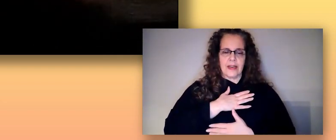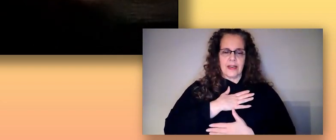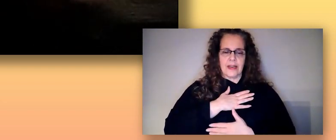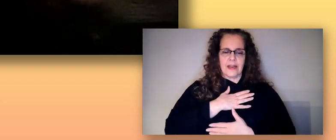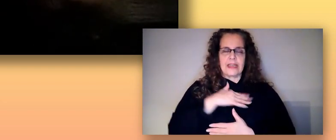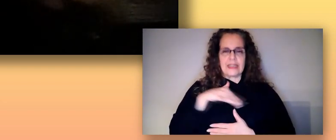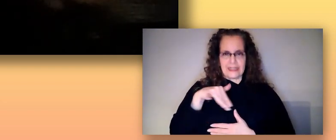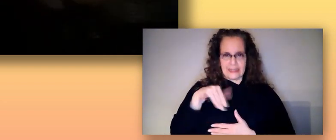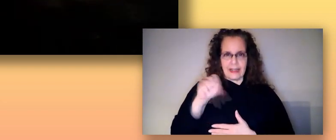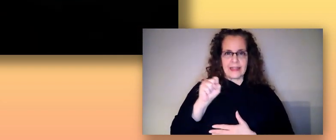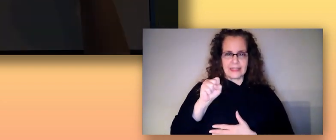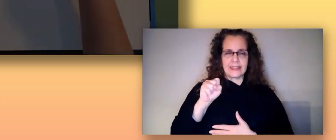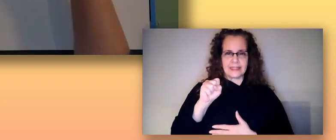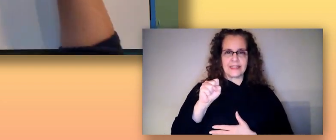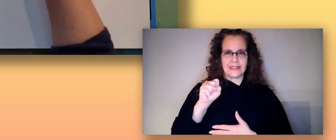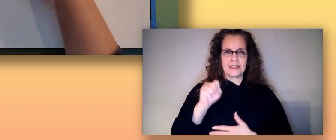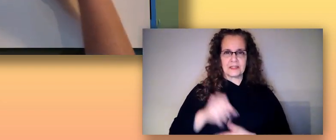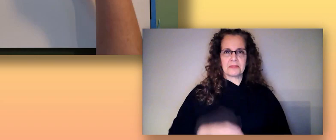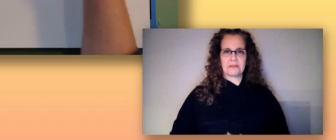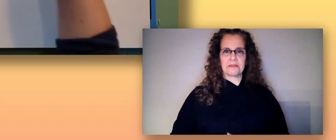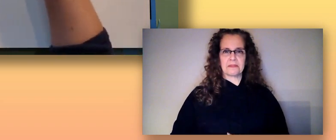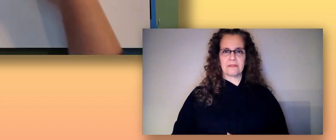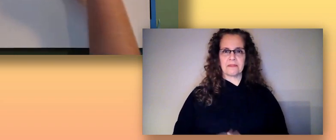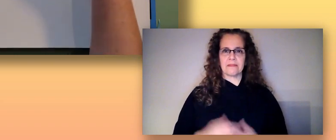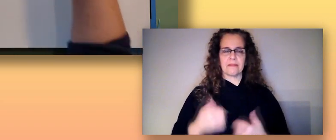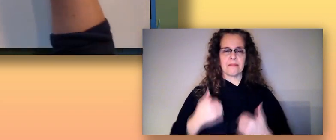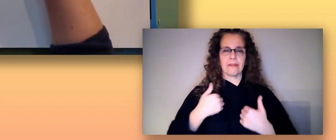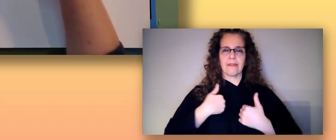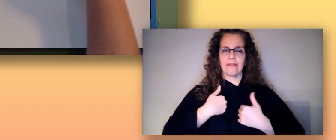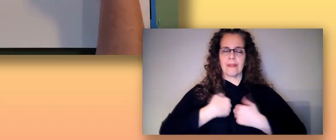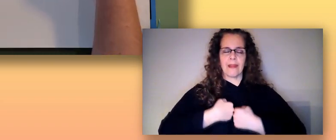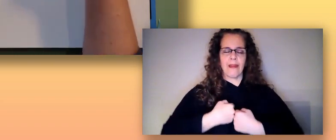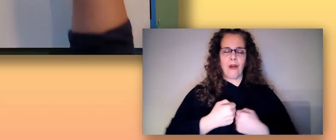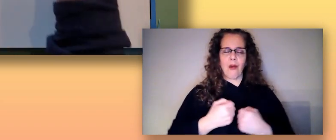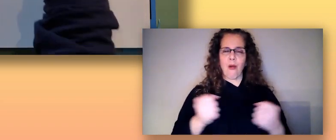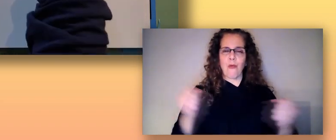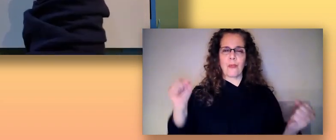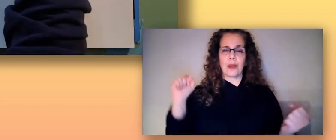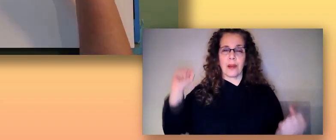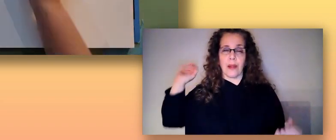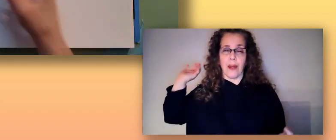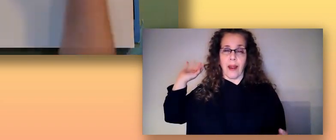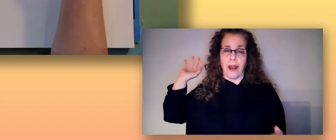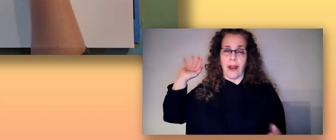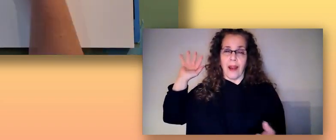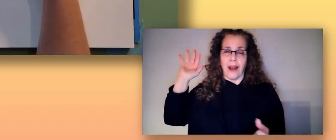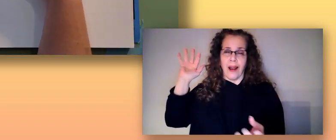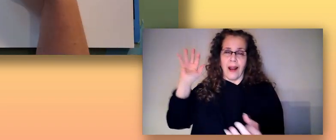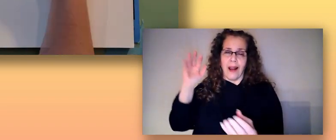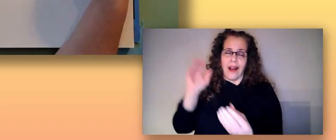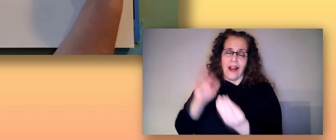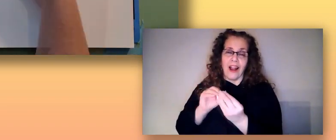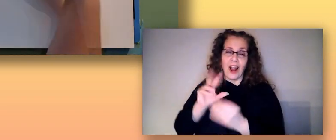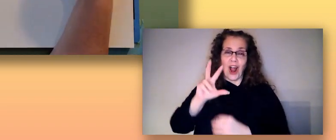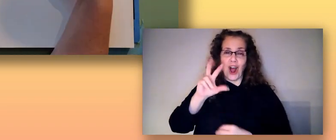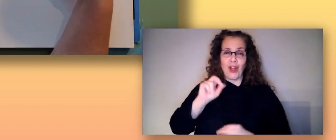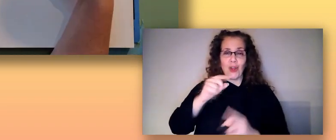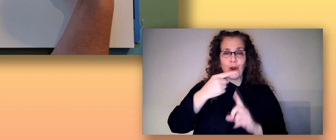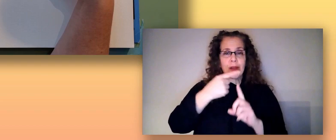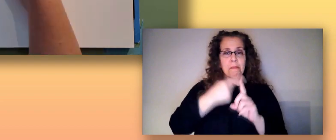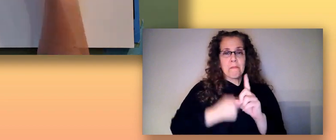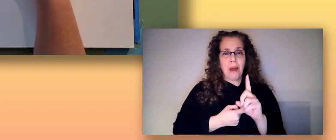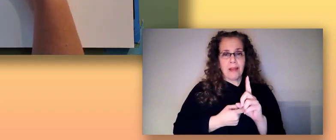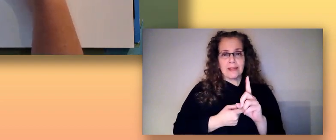I said yes, and I opened. 30 months came and went. 30 months of